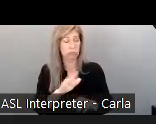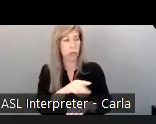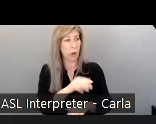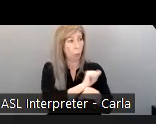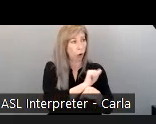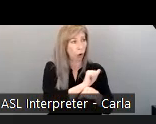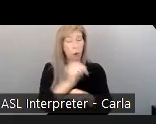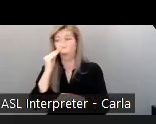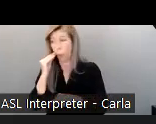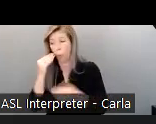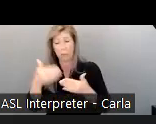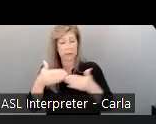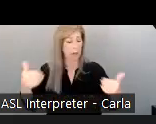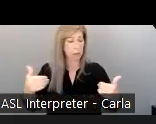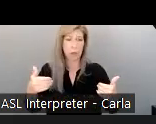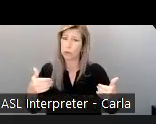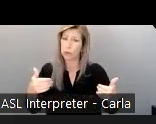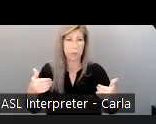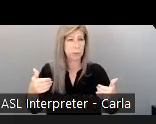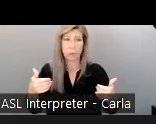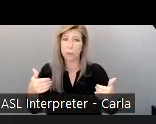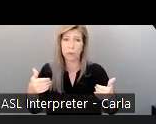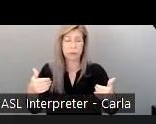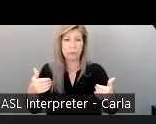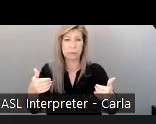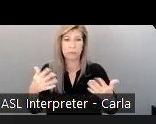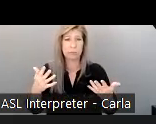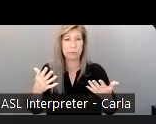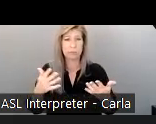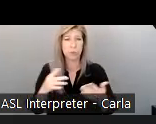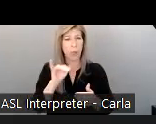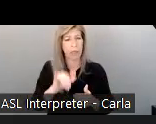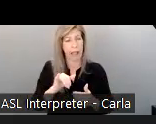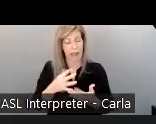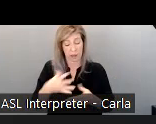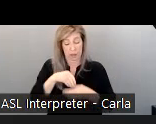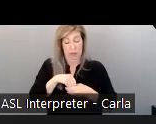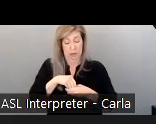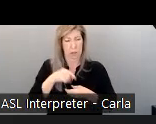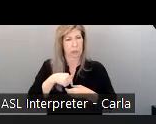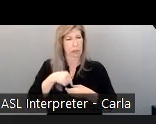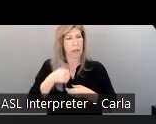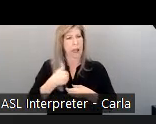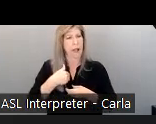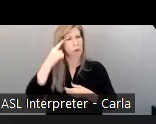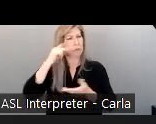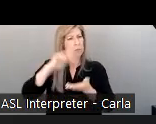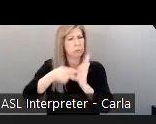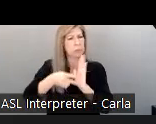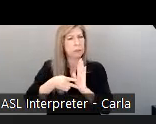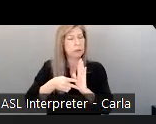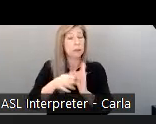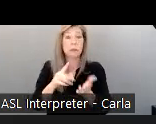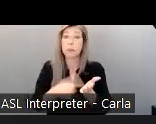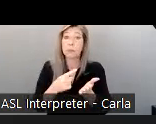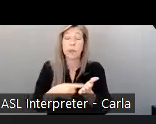fact, what's it trying to tell you and what does it need? Sometimes actually meeting those stories with a breath of